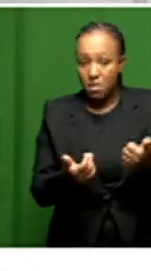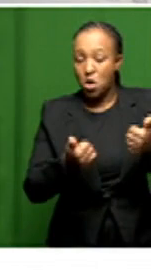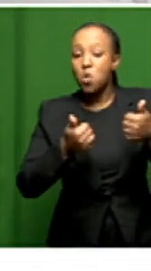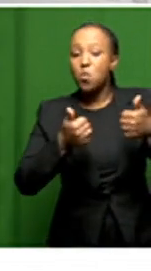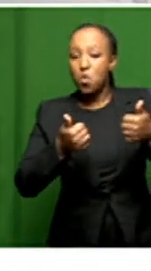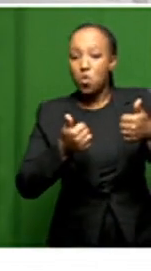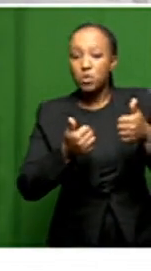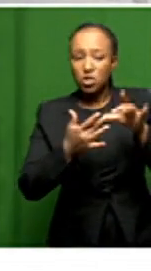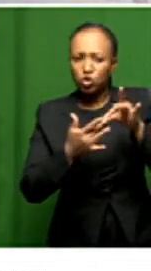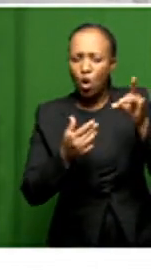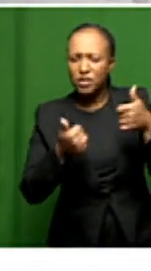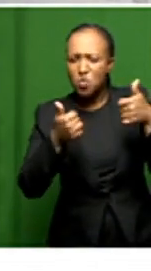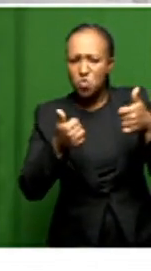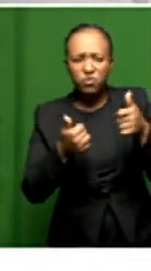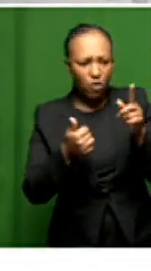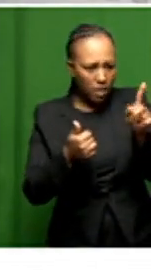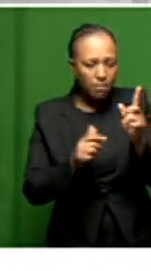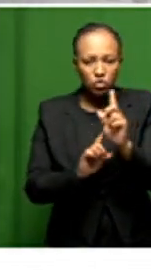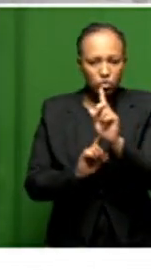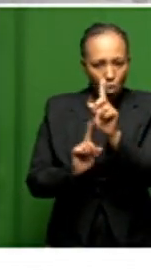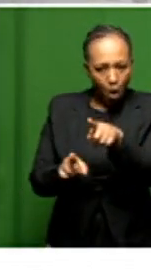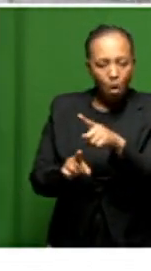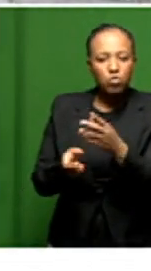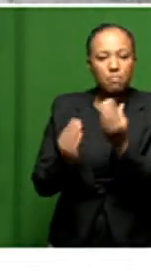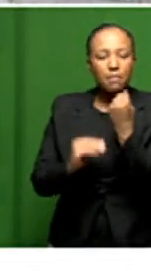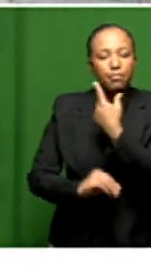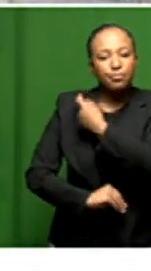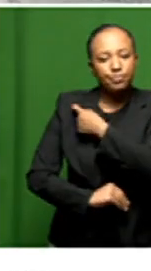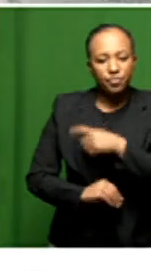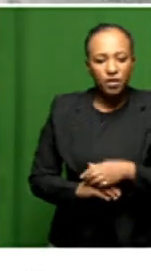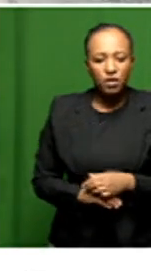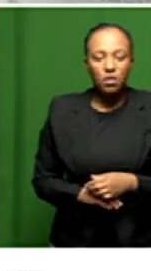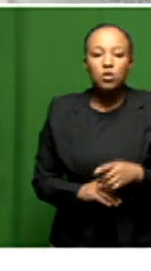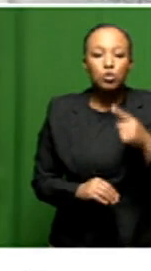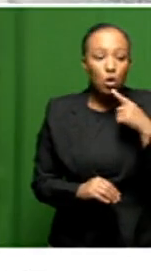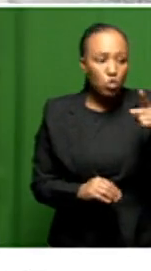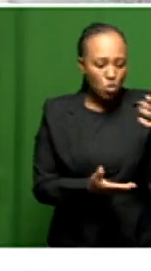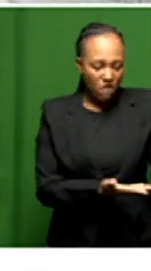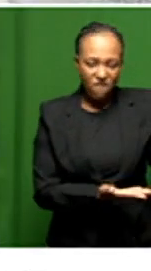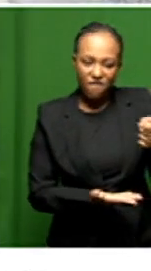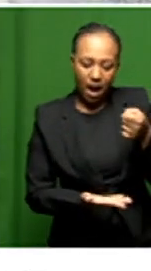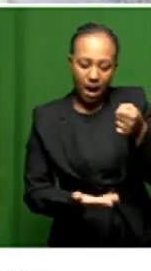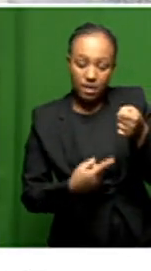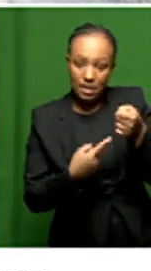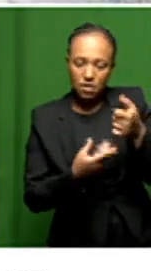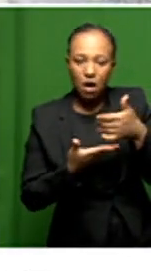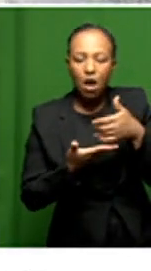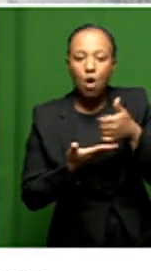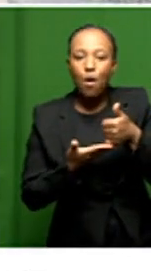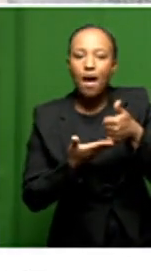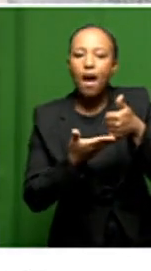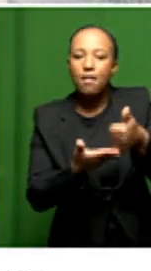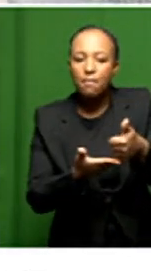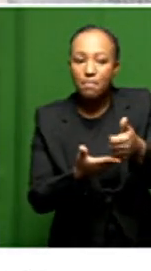the right choice for them to do to go and be vaccinated. So this is where the fund comes in. You're there really to assist, and that's where this